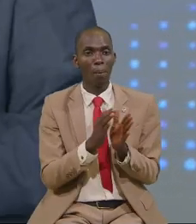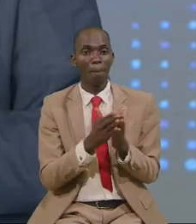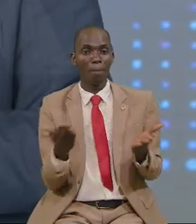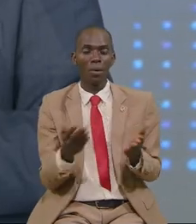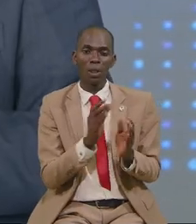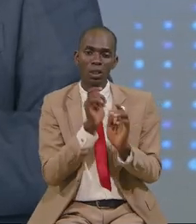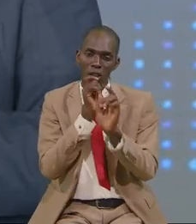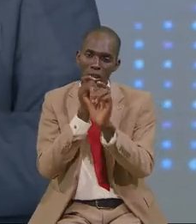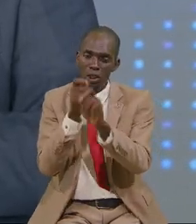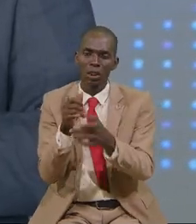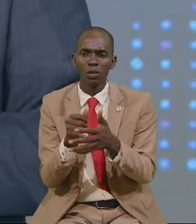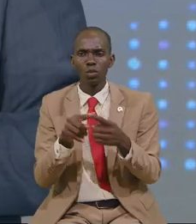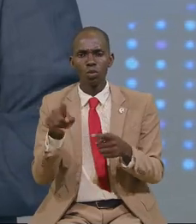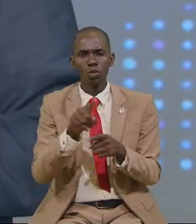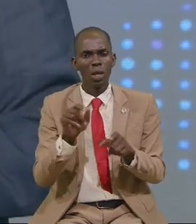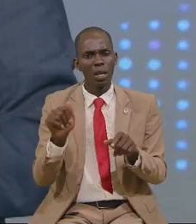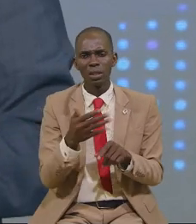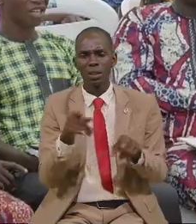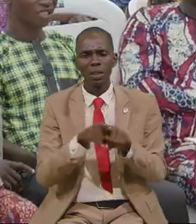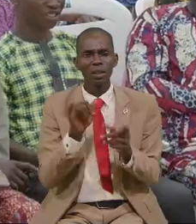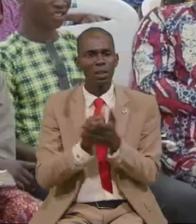you. Anything like that happened before?